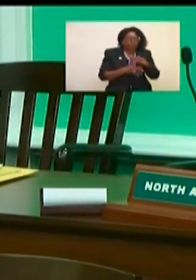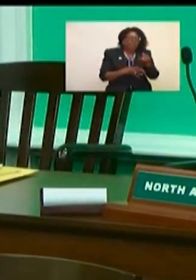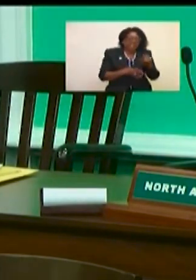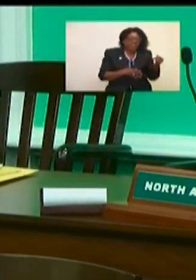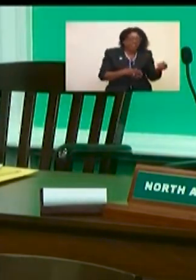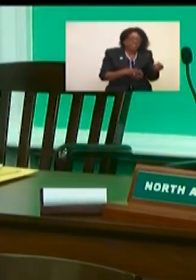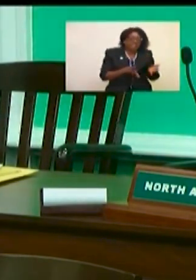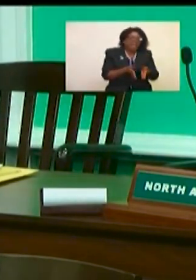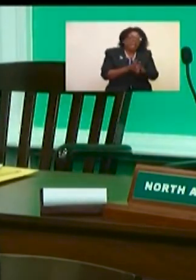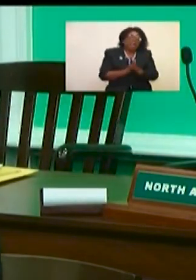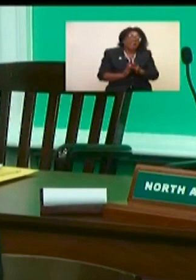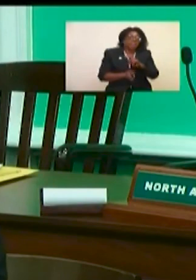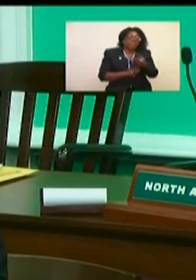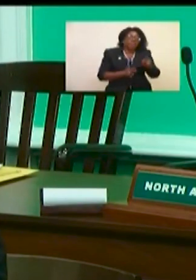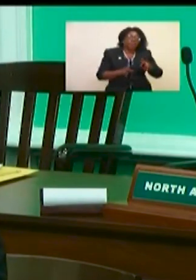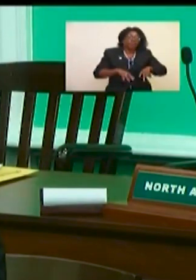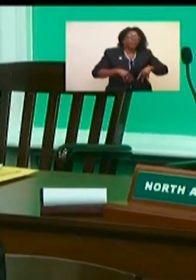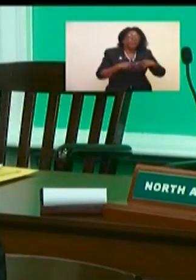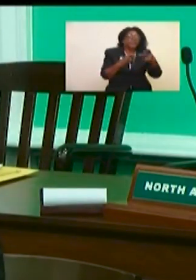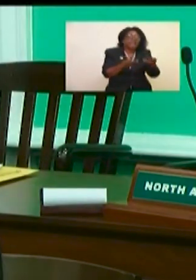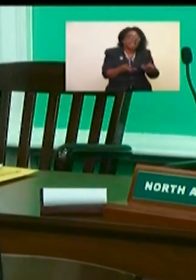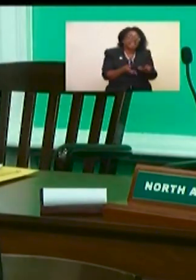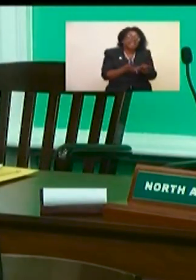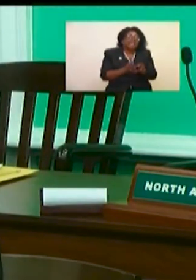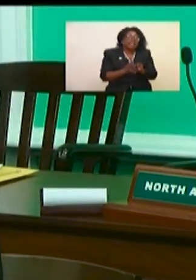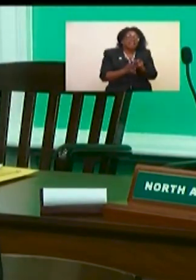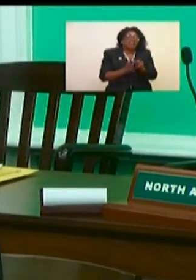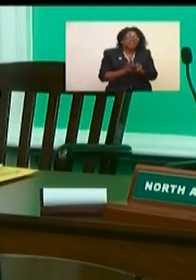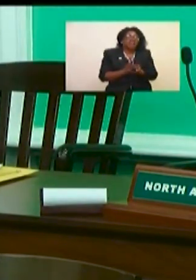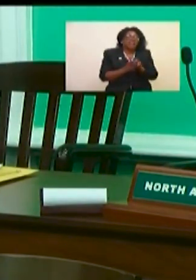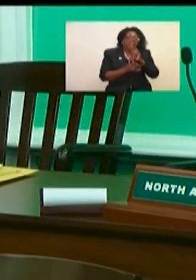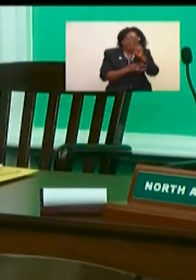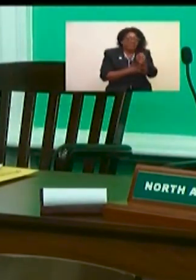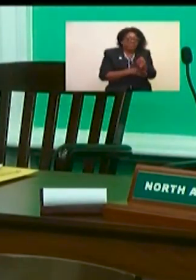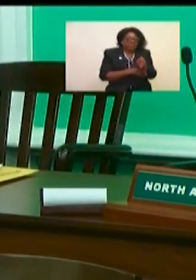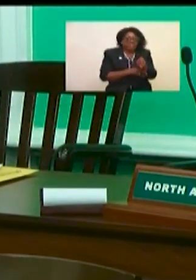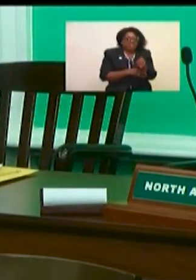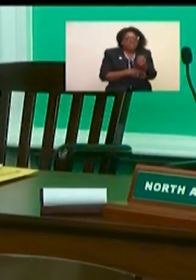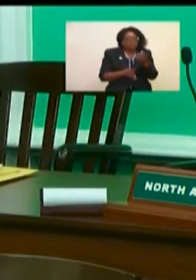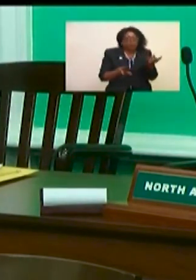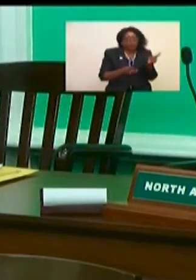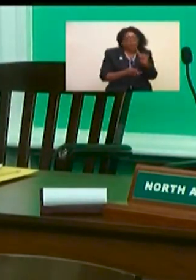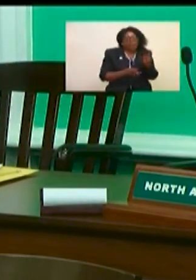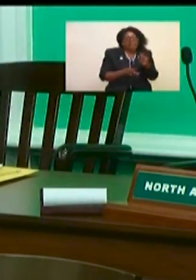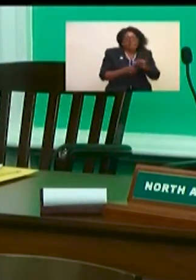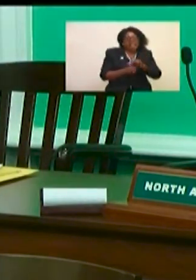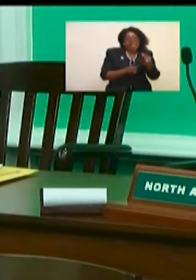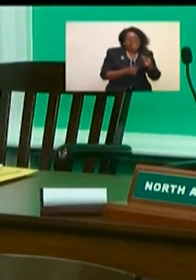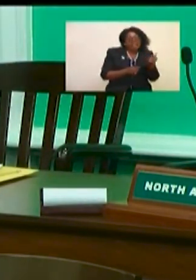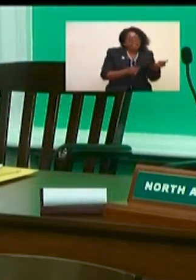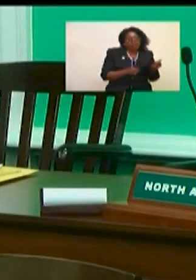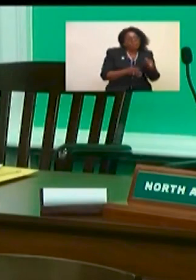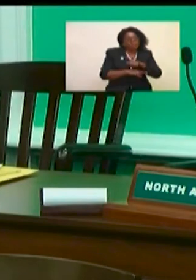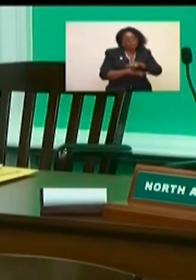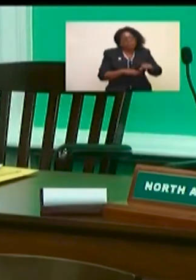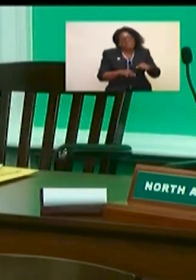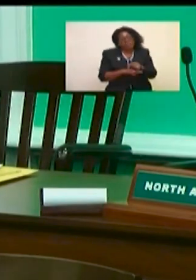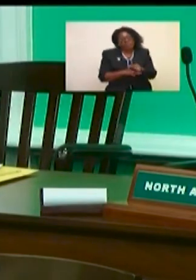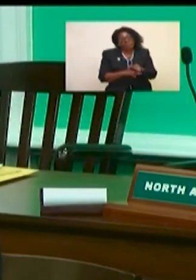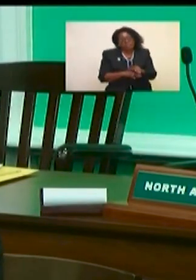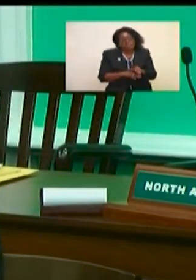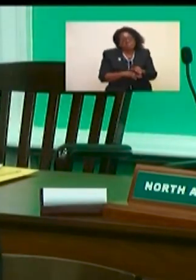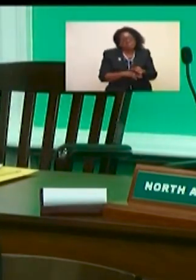the evidence where in any of those areas, crop production, livestock production, or any